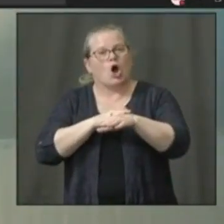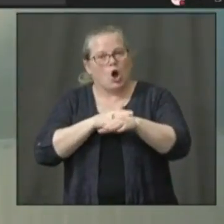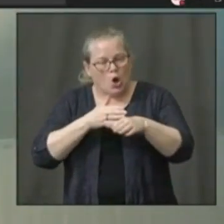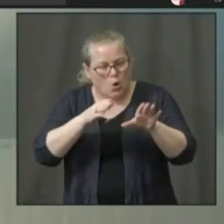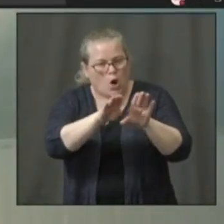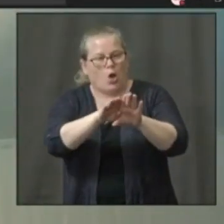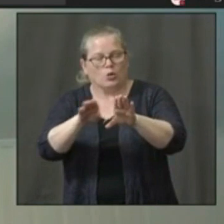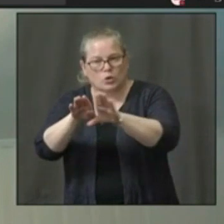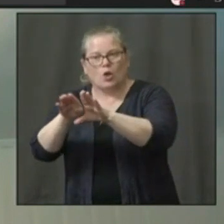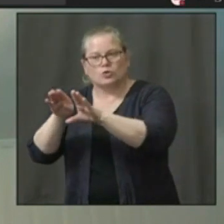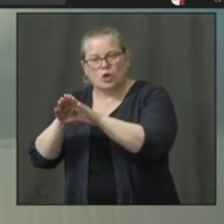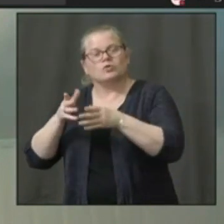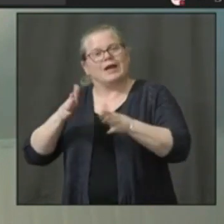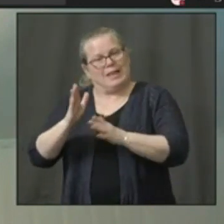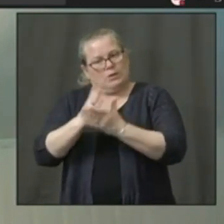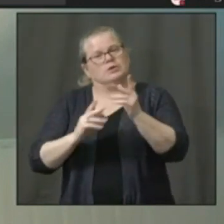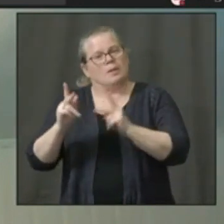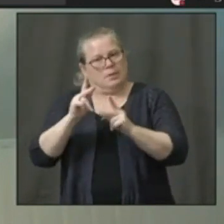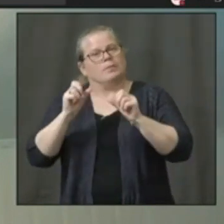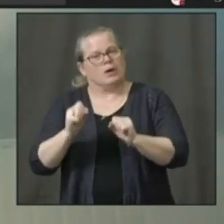been incredibly valuable.